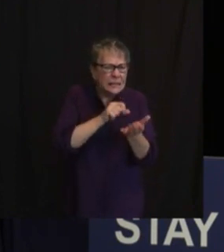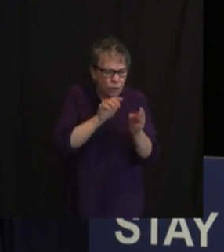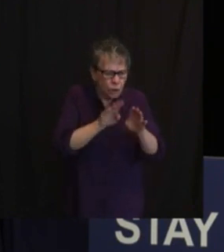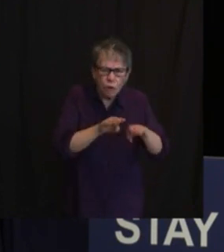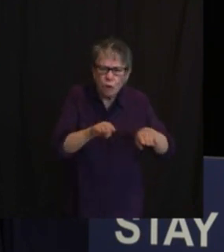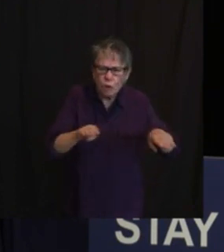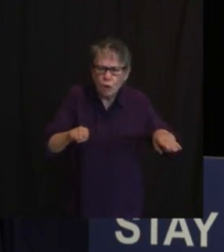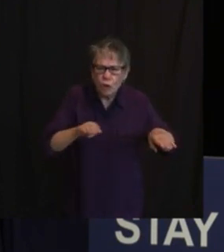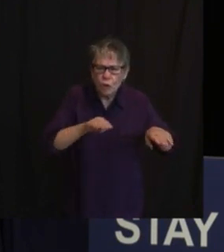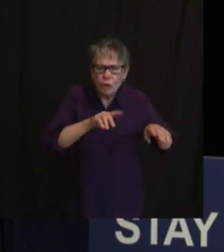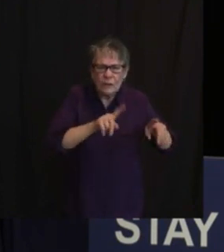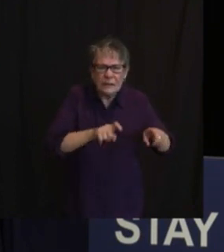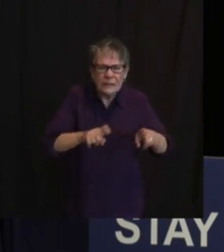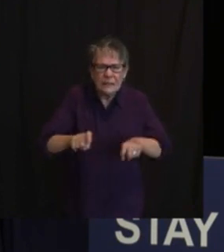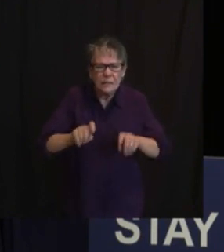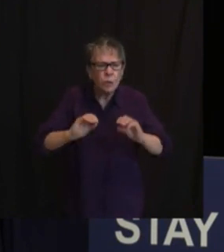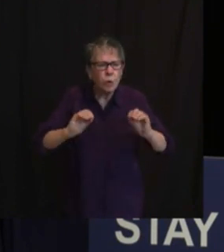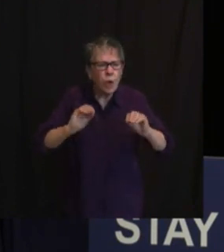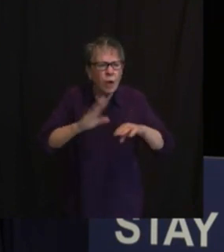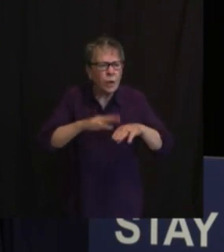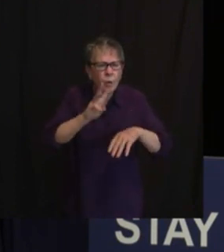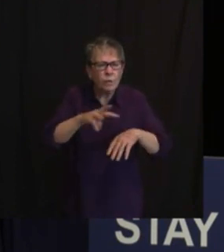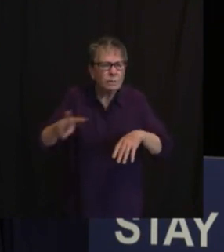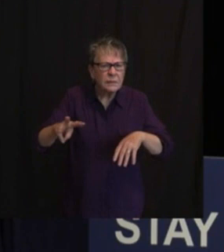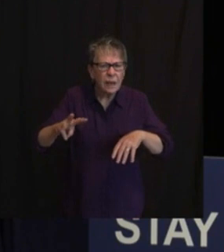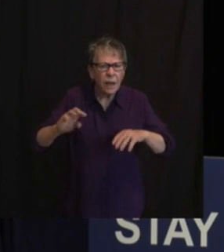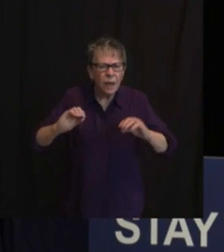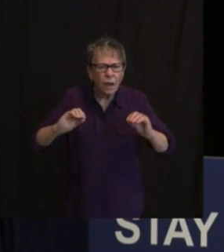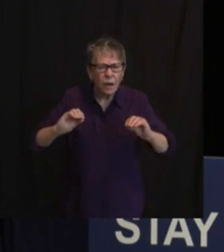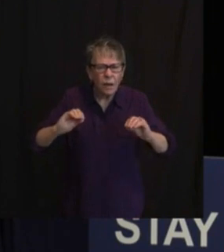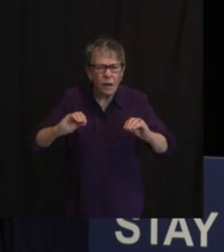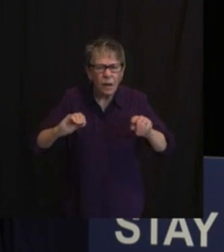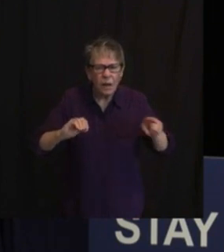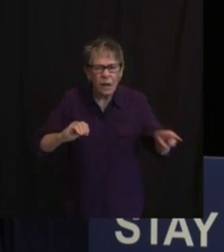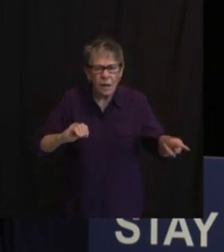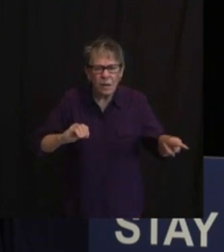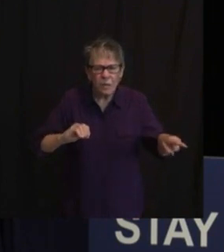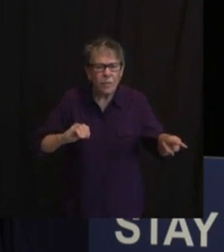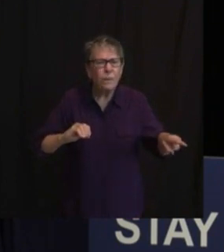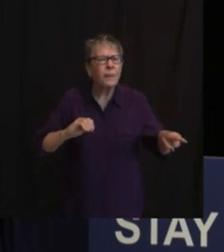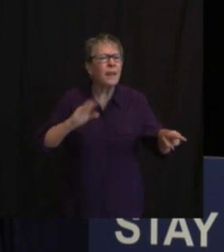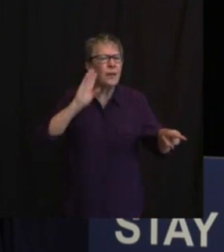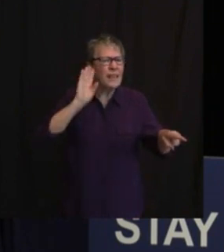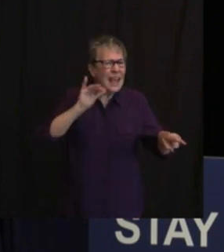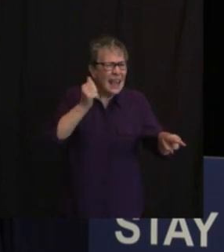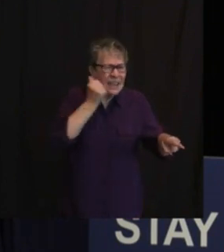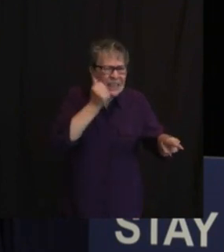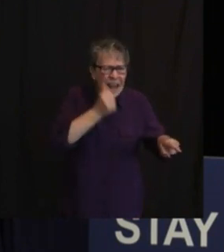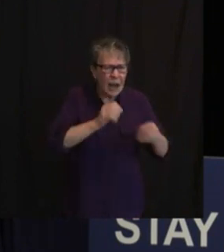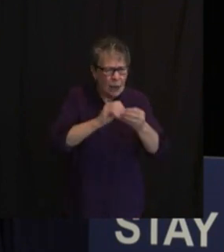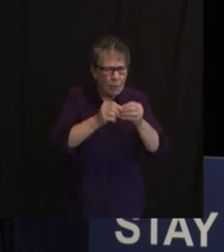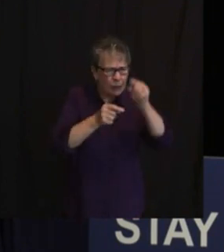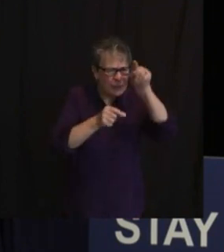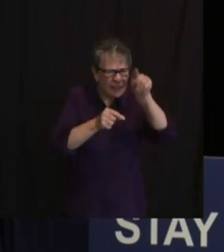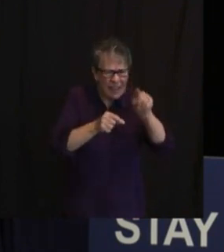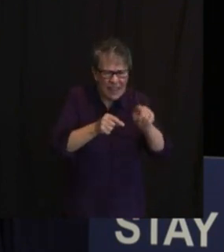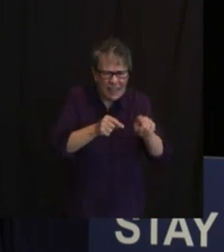a daily report cumulative of our cases. We have the breakdown of the ages. We have the breakdown of gender.